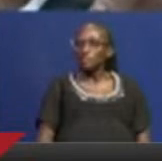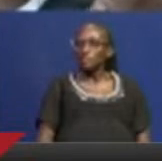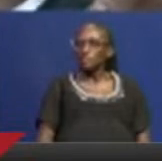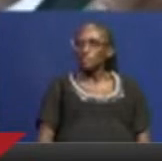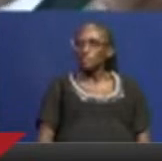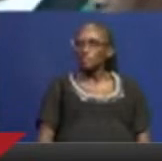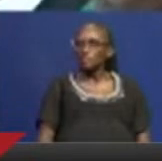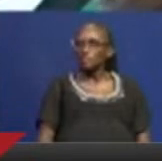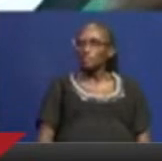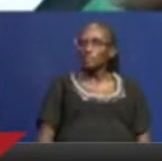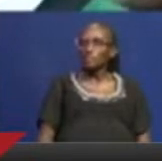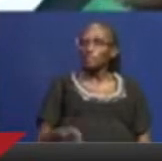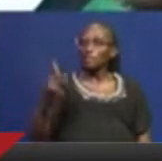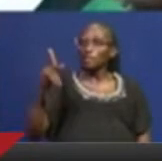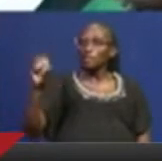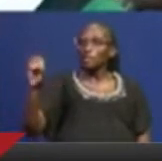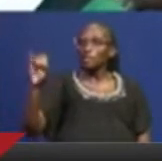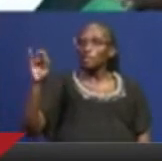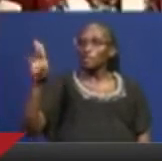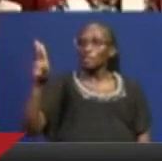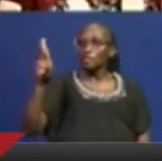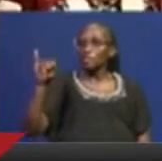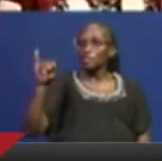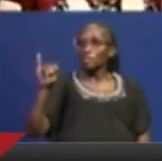Juja Koimbori George.